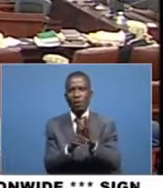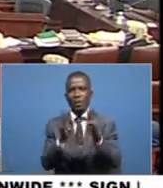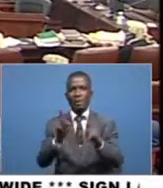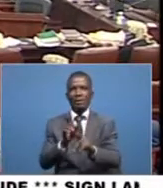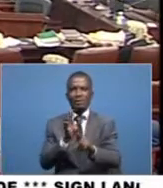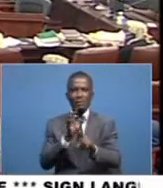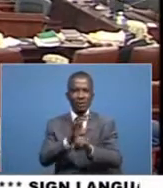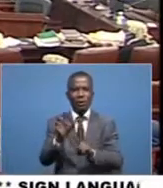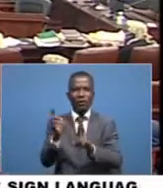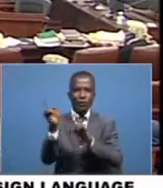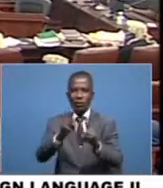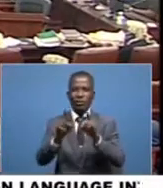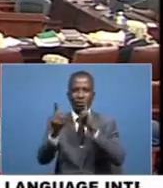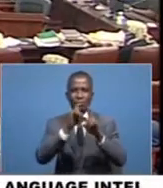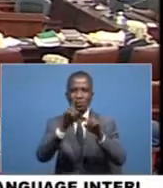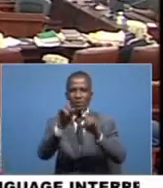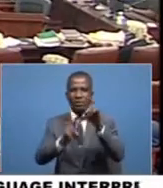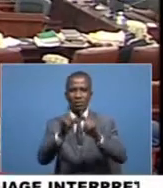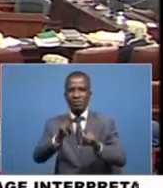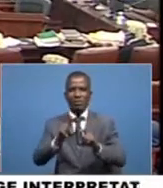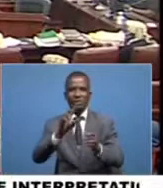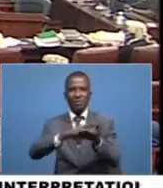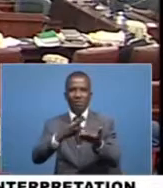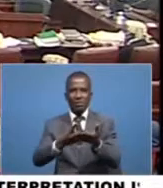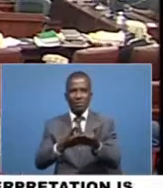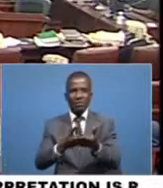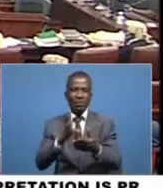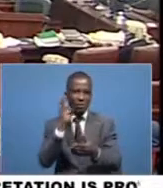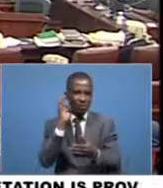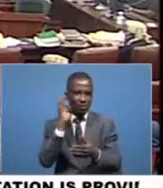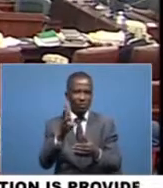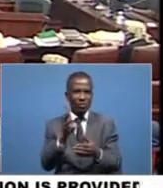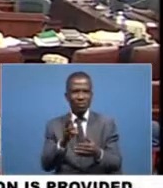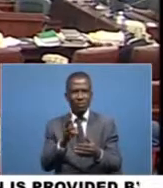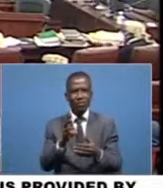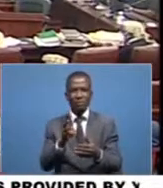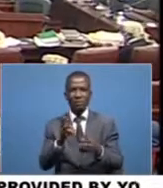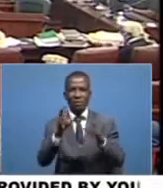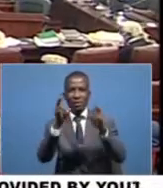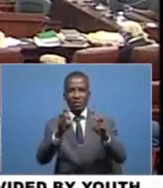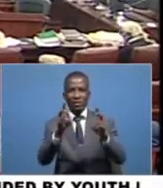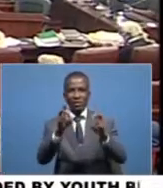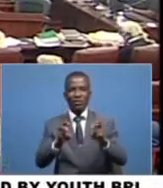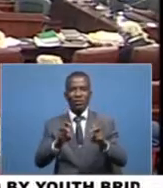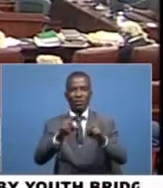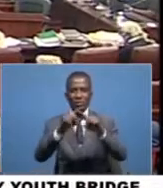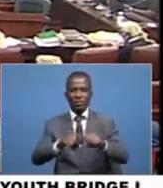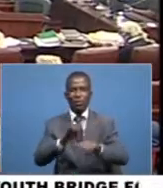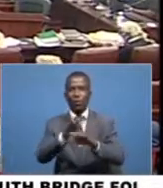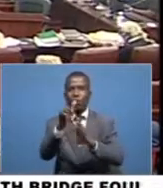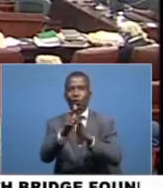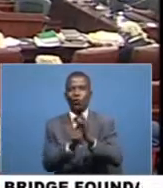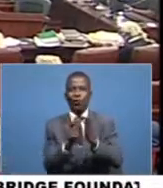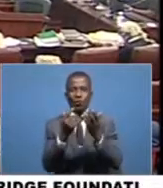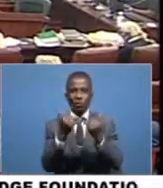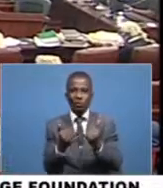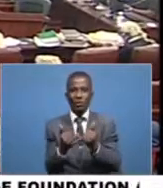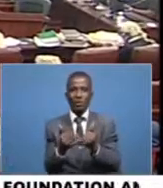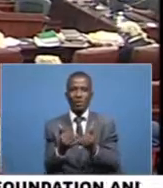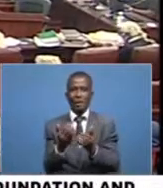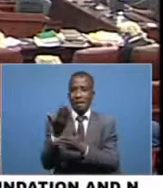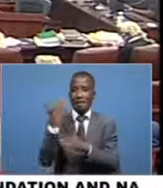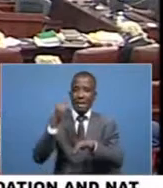trial. In this direction, we intend to refer to some cases on this principle of law. In Yamecha versus